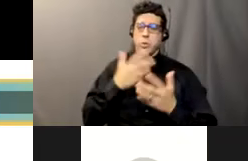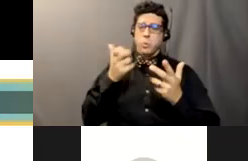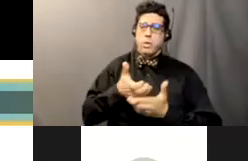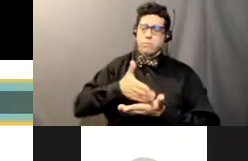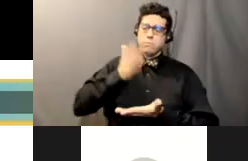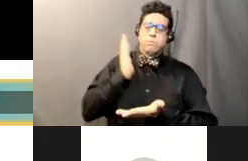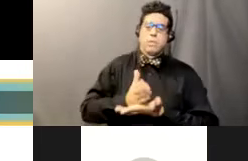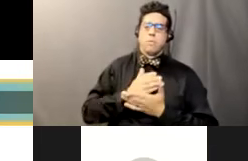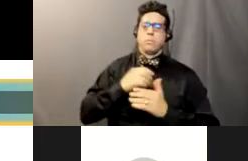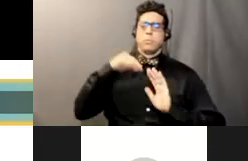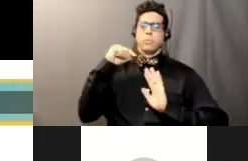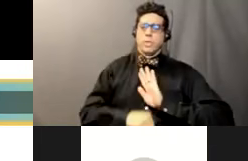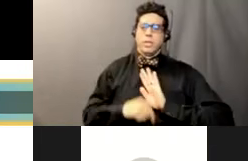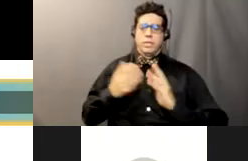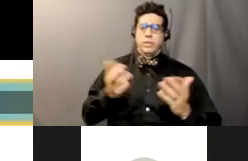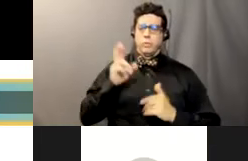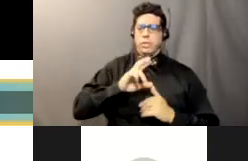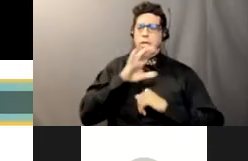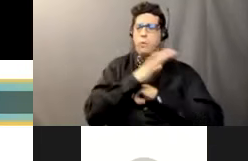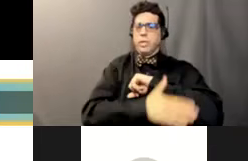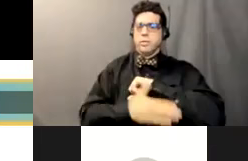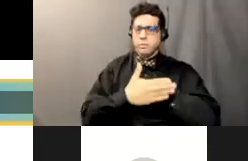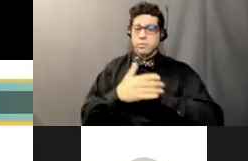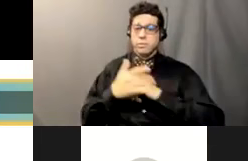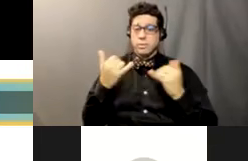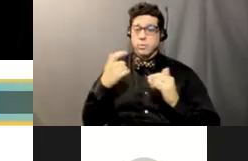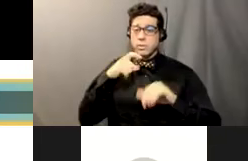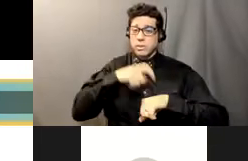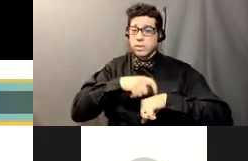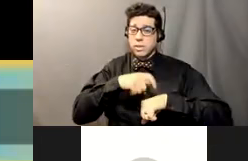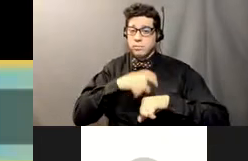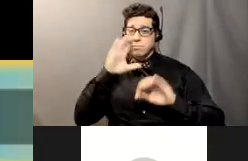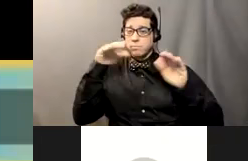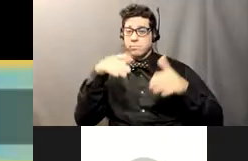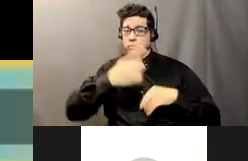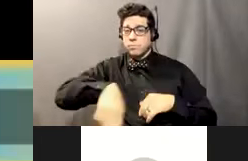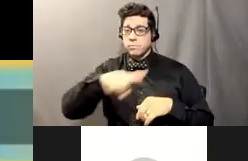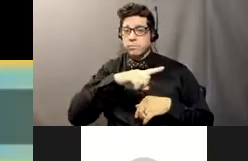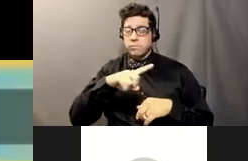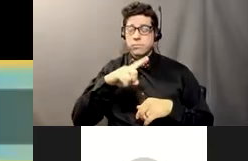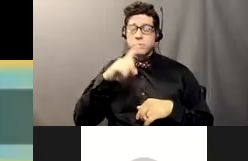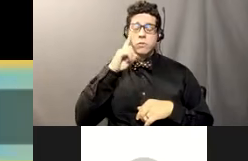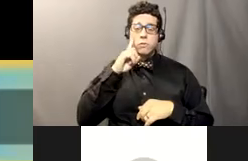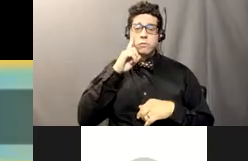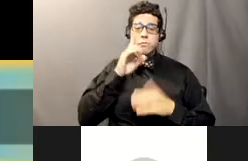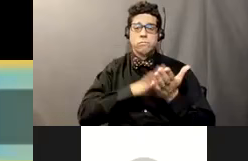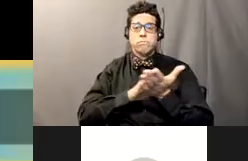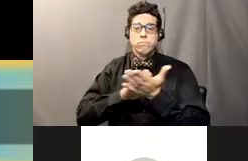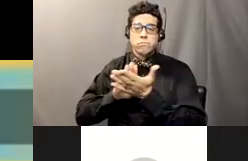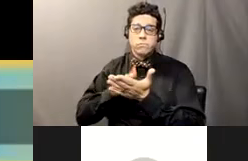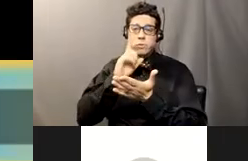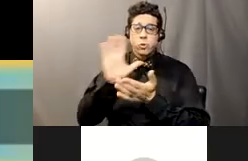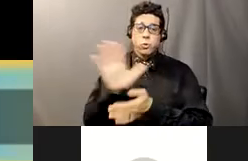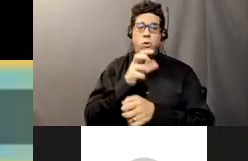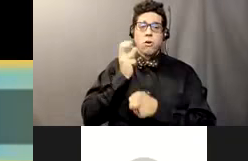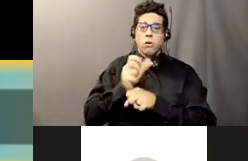County. So we wanted to take a little bit of time today to recognize you all for this hard work that you have been doing and the contributions you're